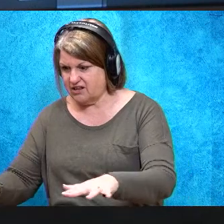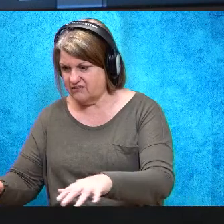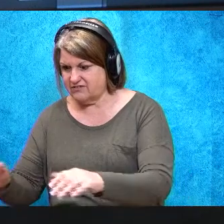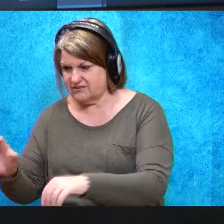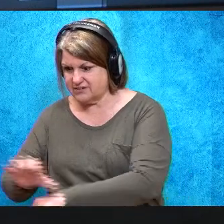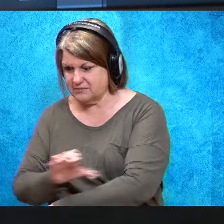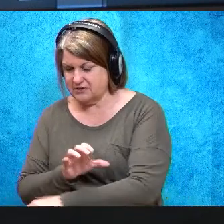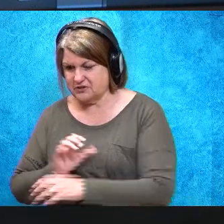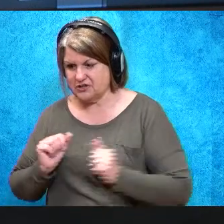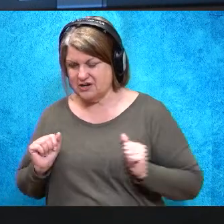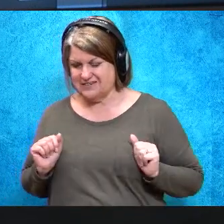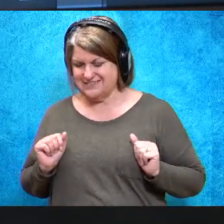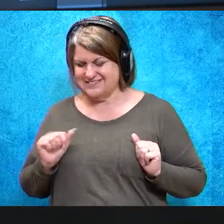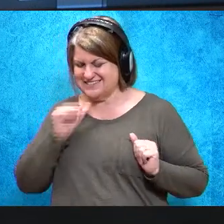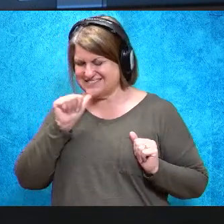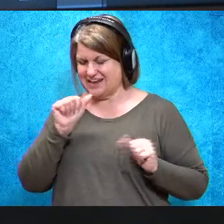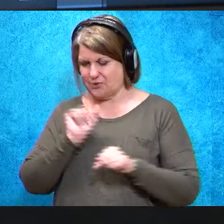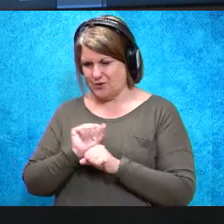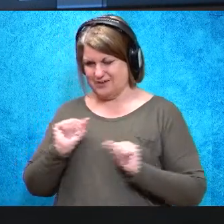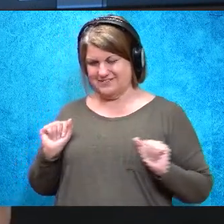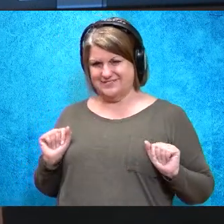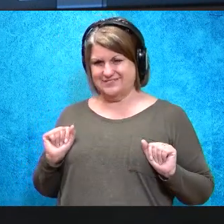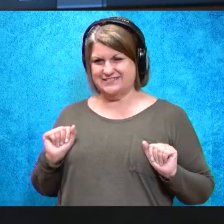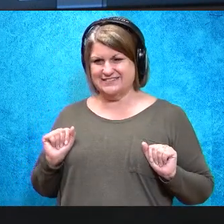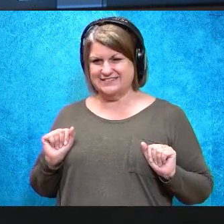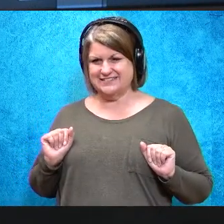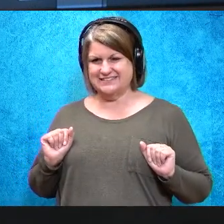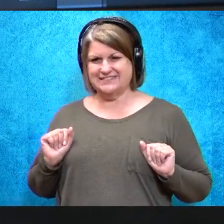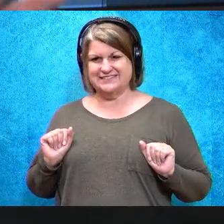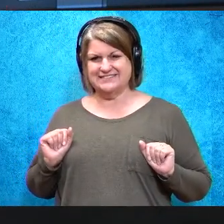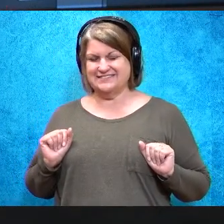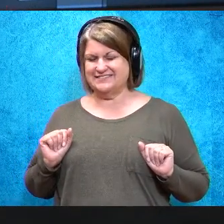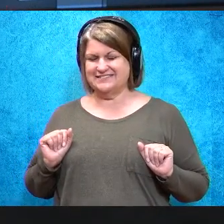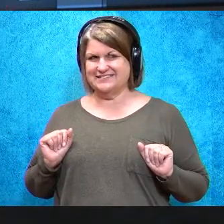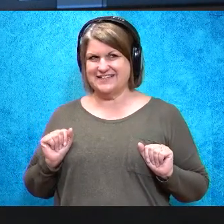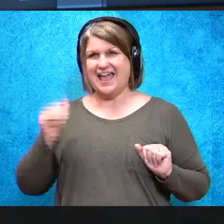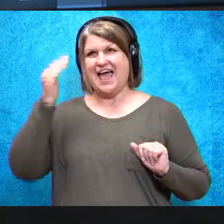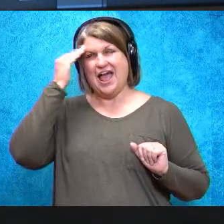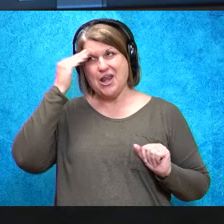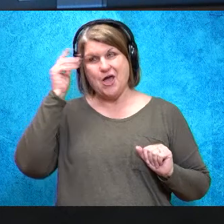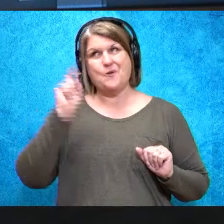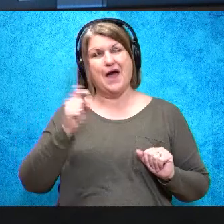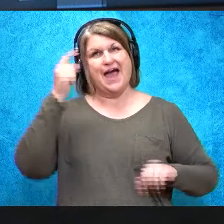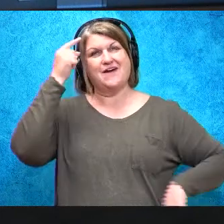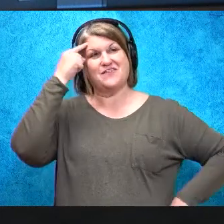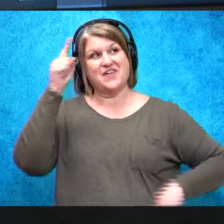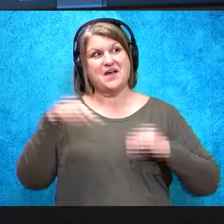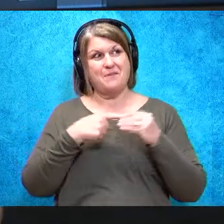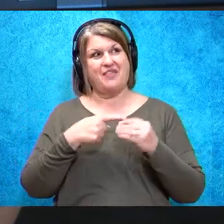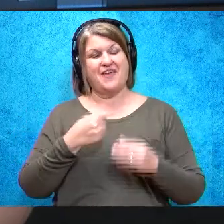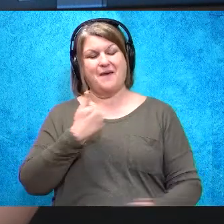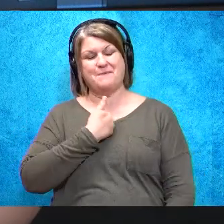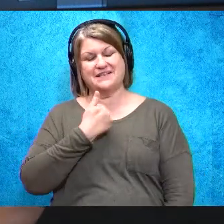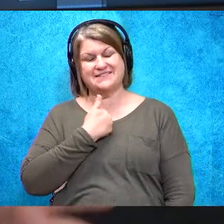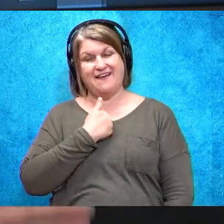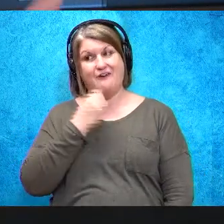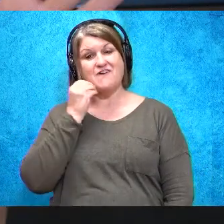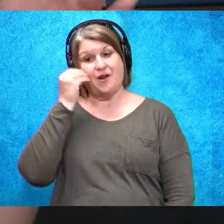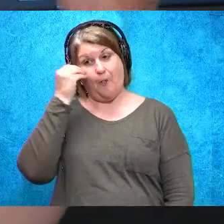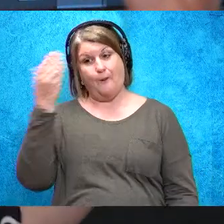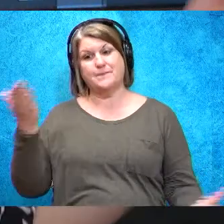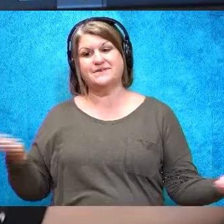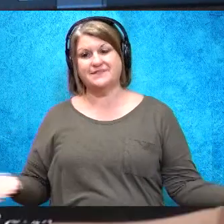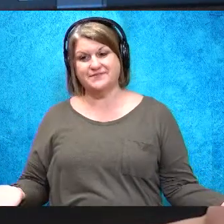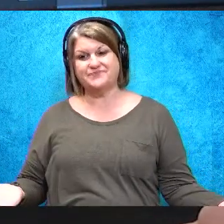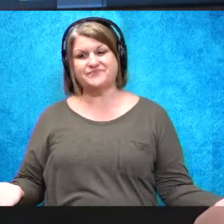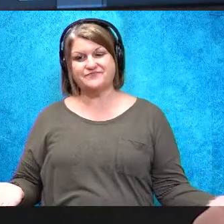that's going to make it not work. Yeah, that would not be. And I know I have to think about that myself at home. So